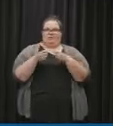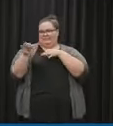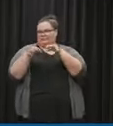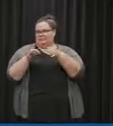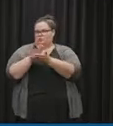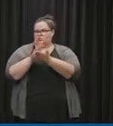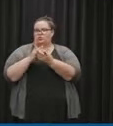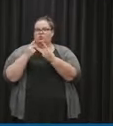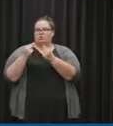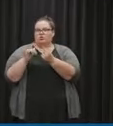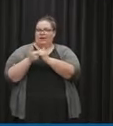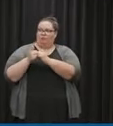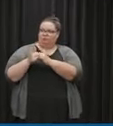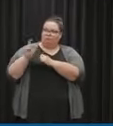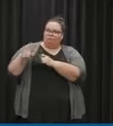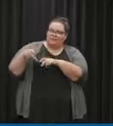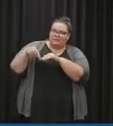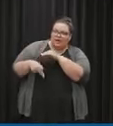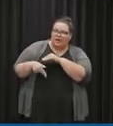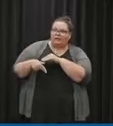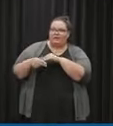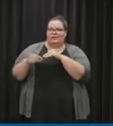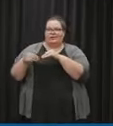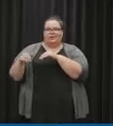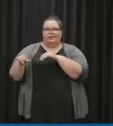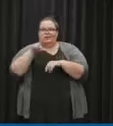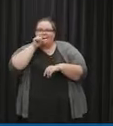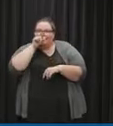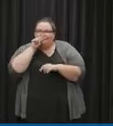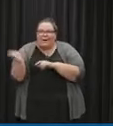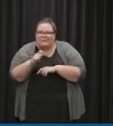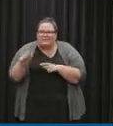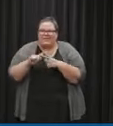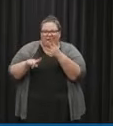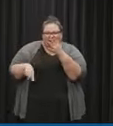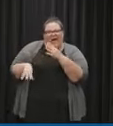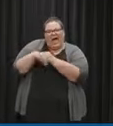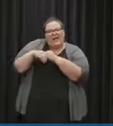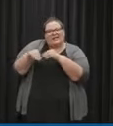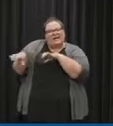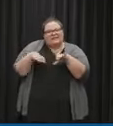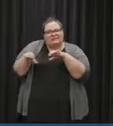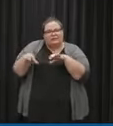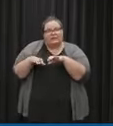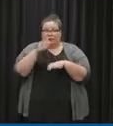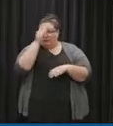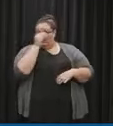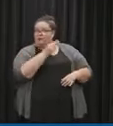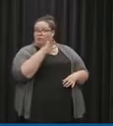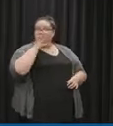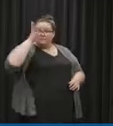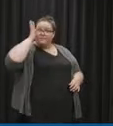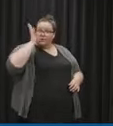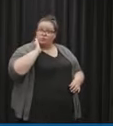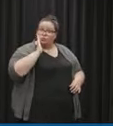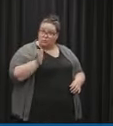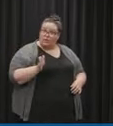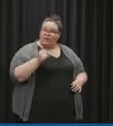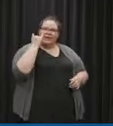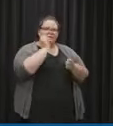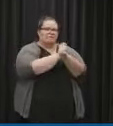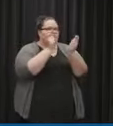school for participation in intramural activities. Parents will, of course, be informed of the outbreak and any resulting